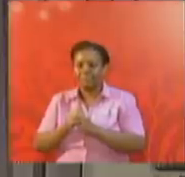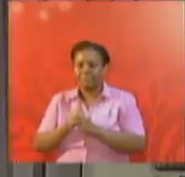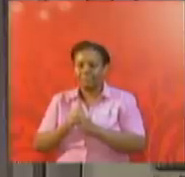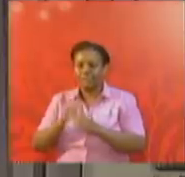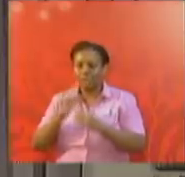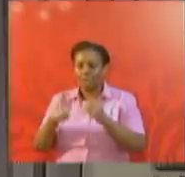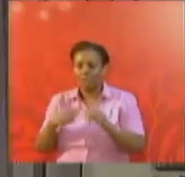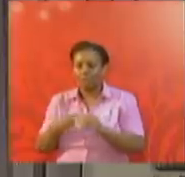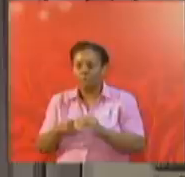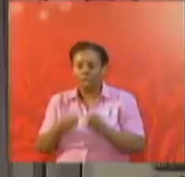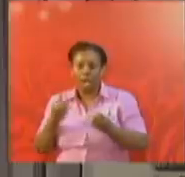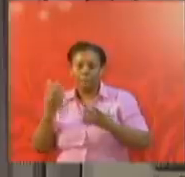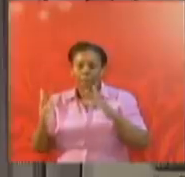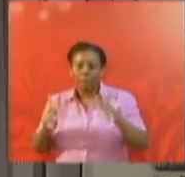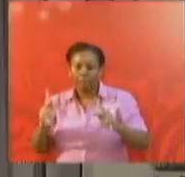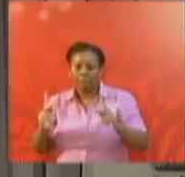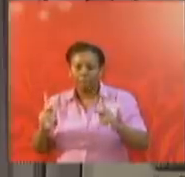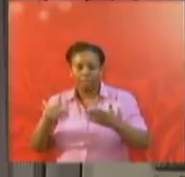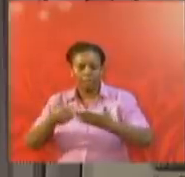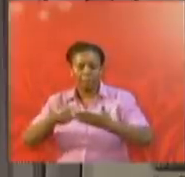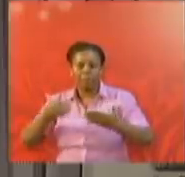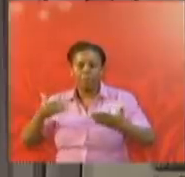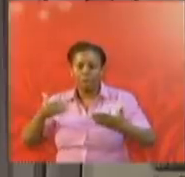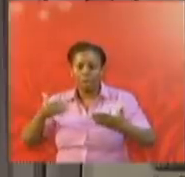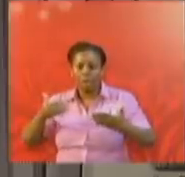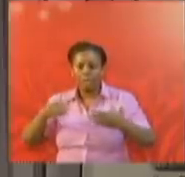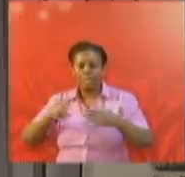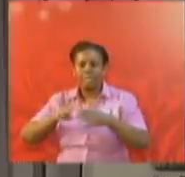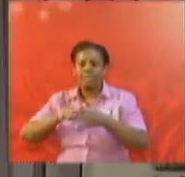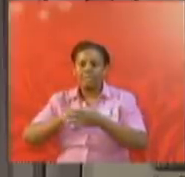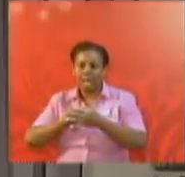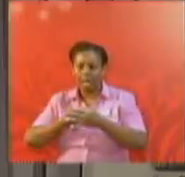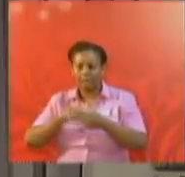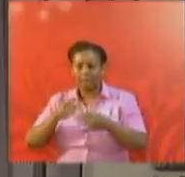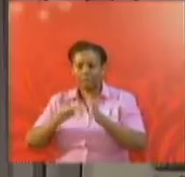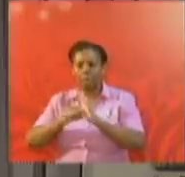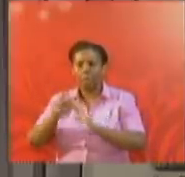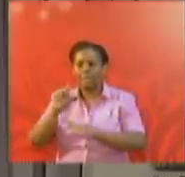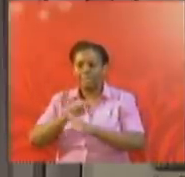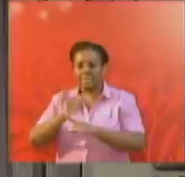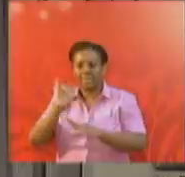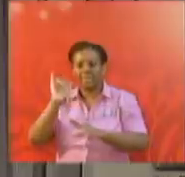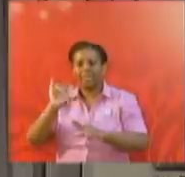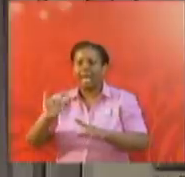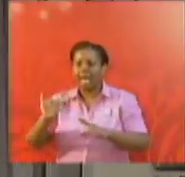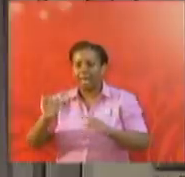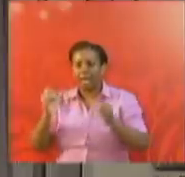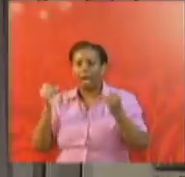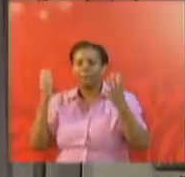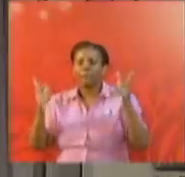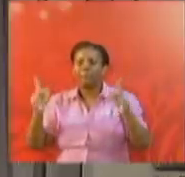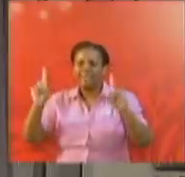we said that when we went into August that the capacity to test was being outstripped